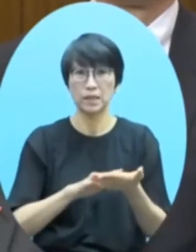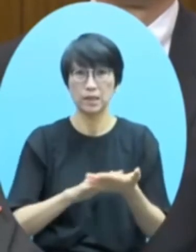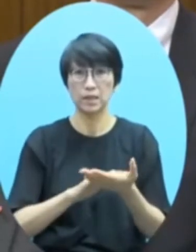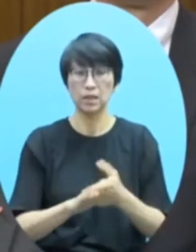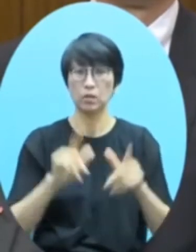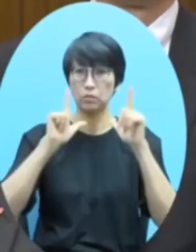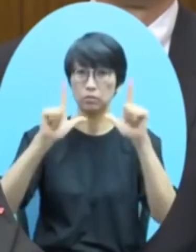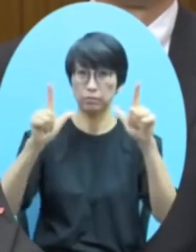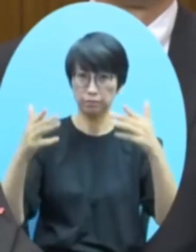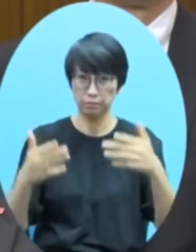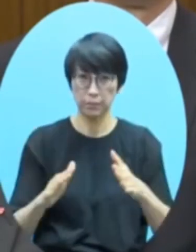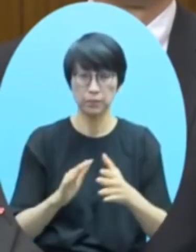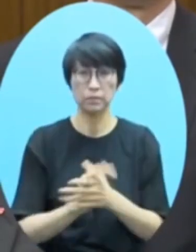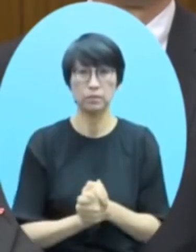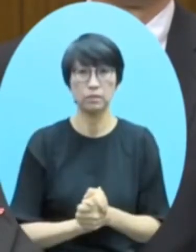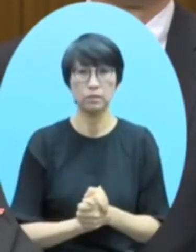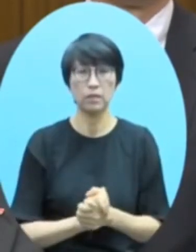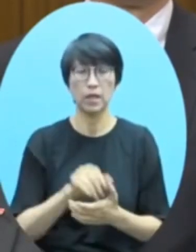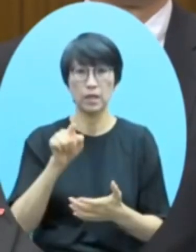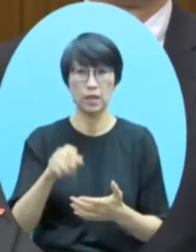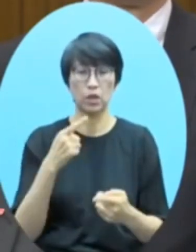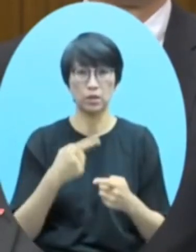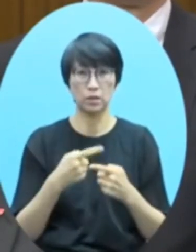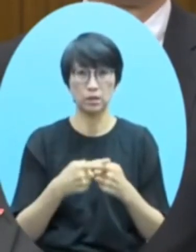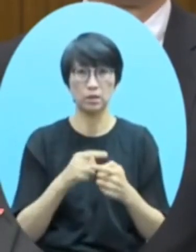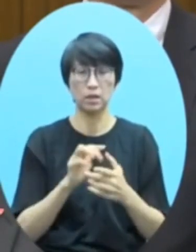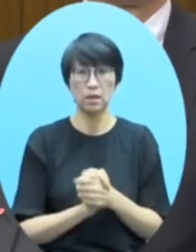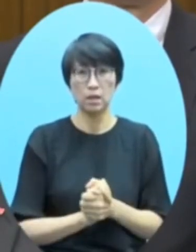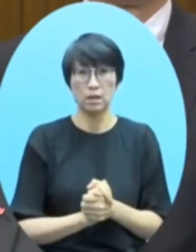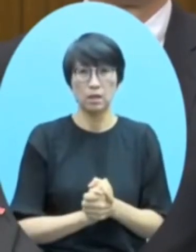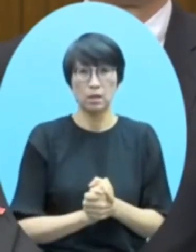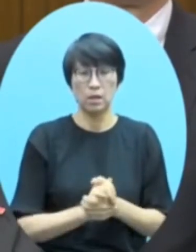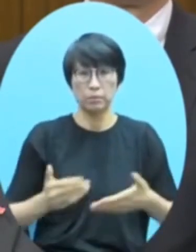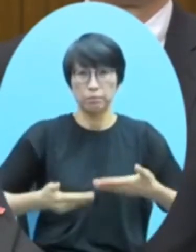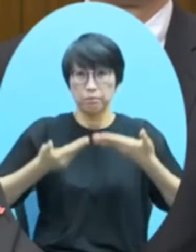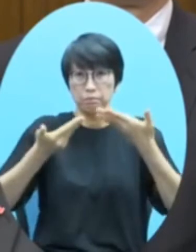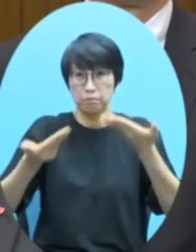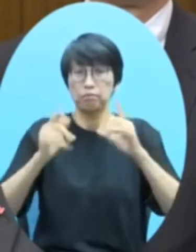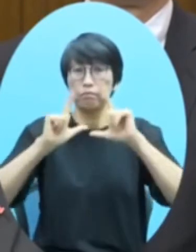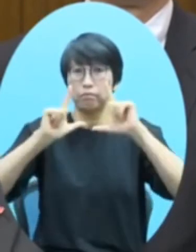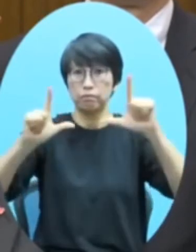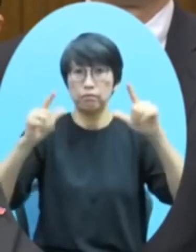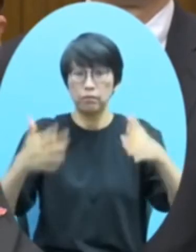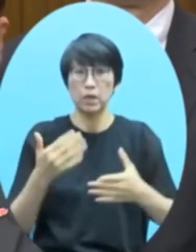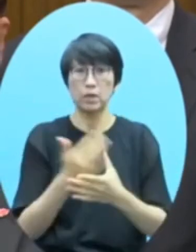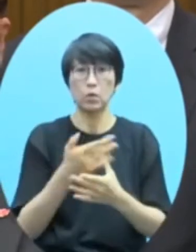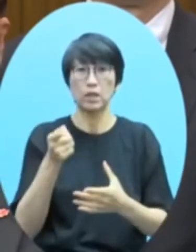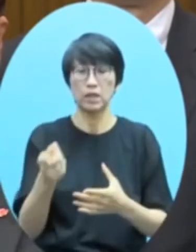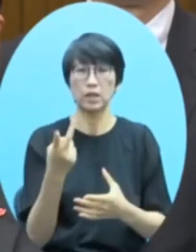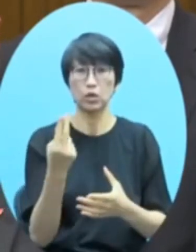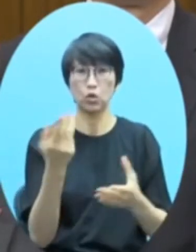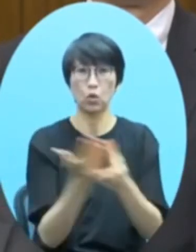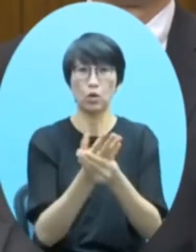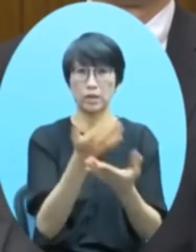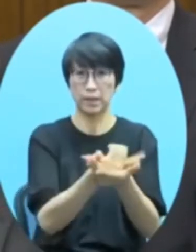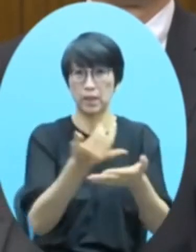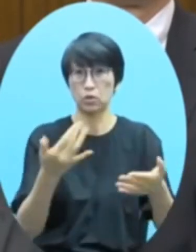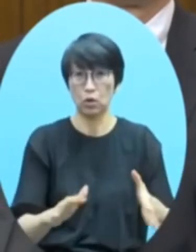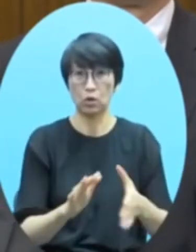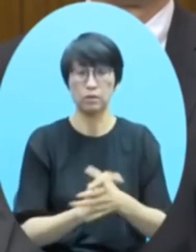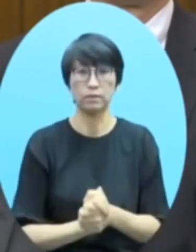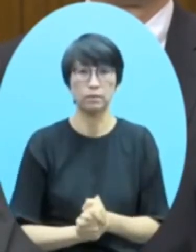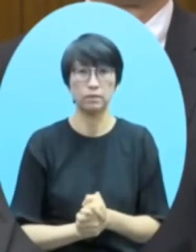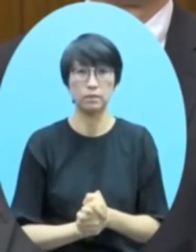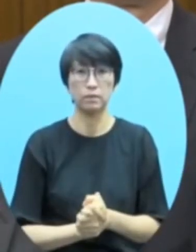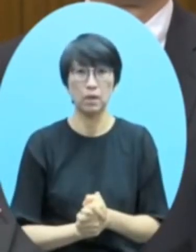have made. And this is a very strongly worded response as far as the bill is dead. There's absolutely